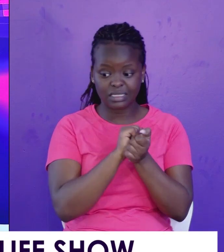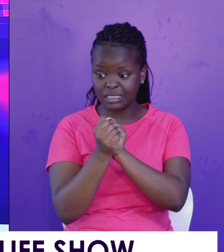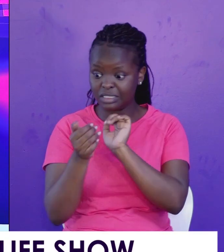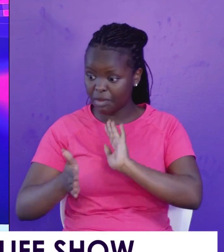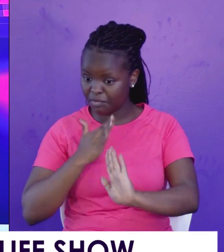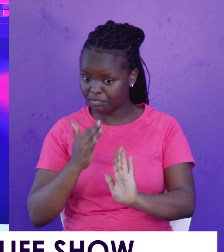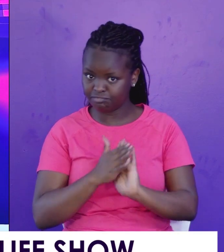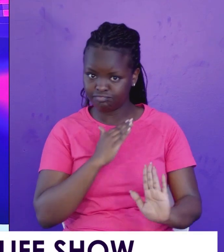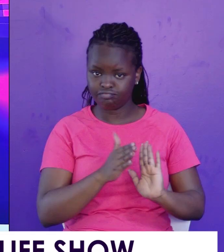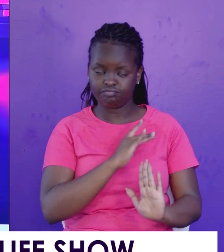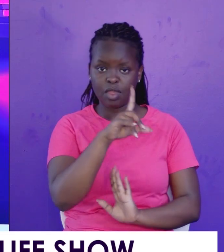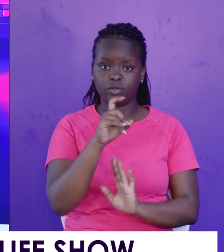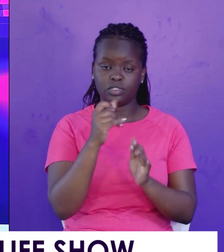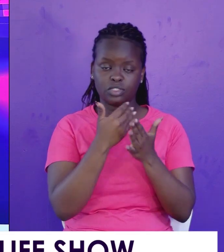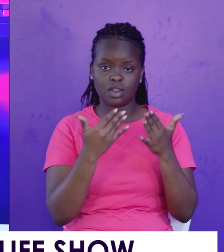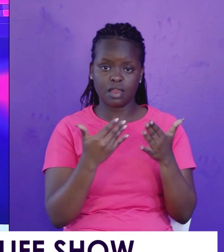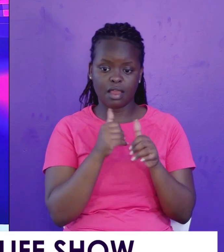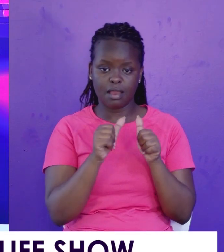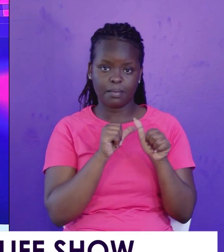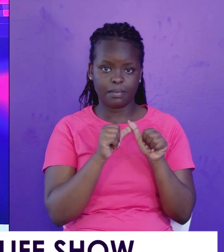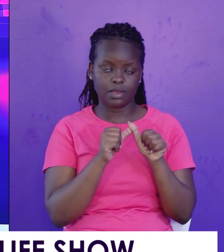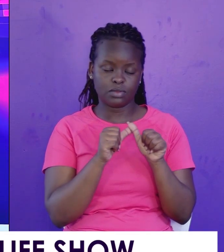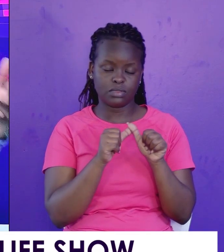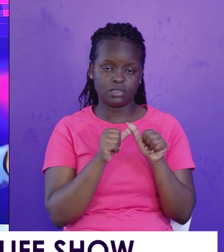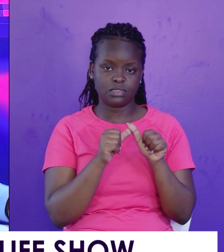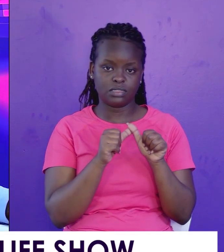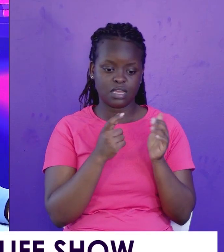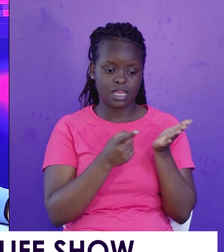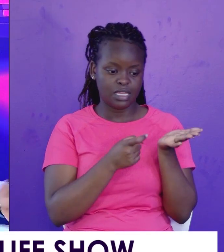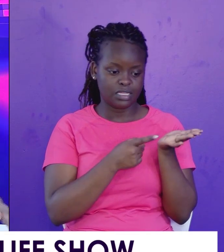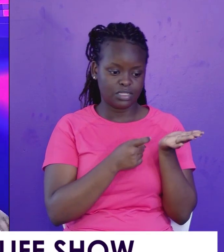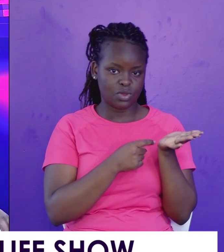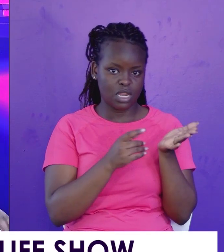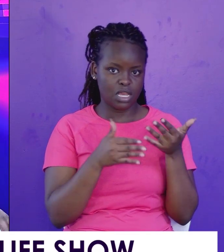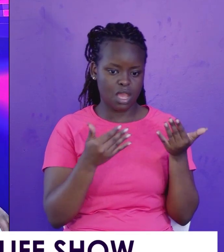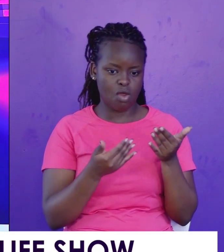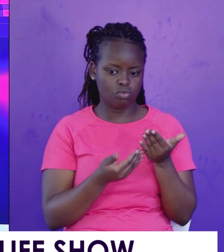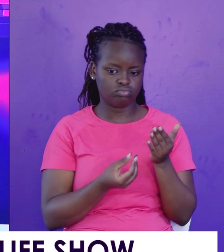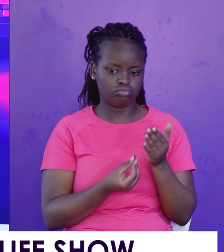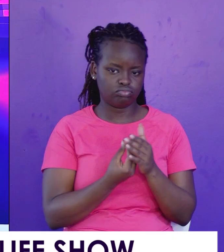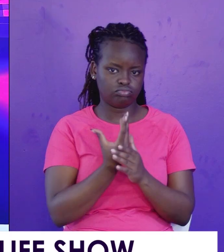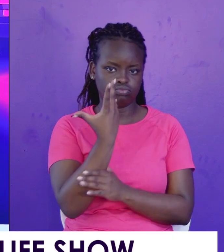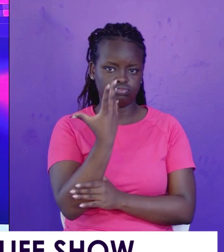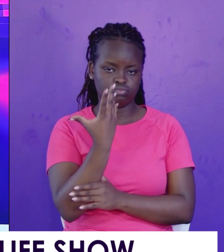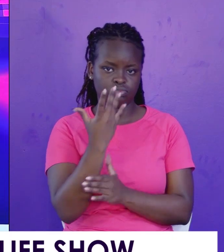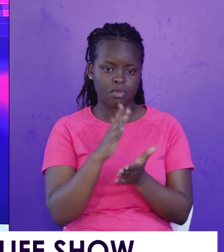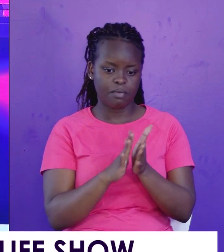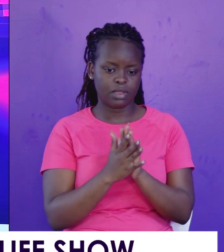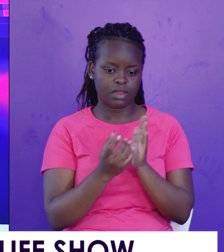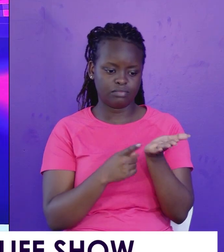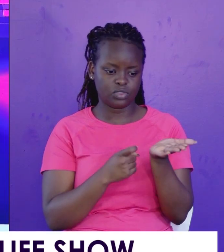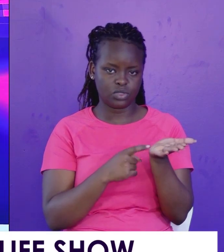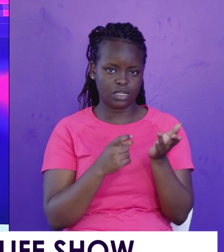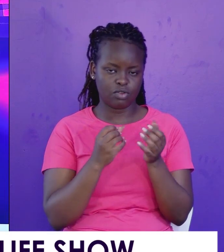is the question that people say about something like Kiswahili, the way it was brought up, right, to become Kiswahili, the official